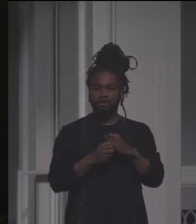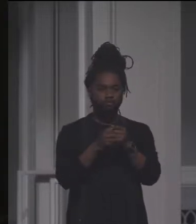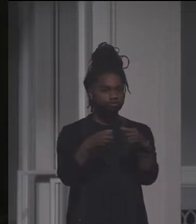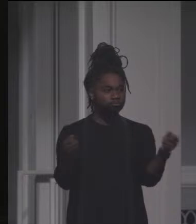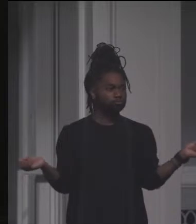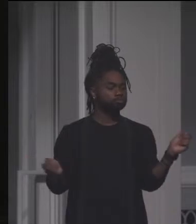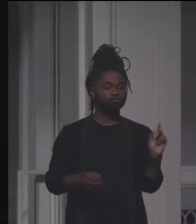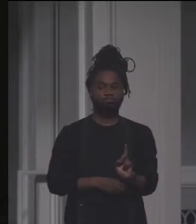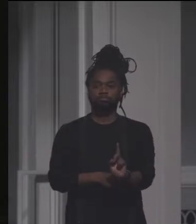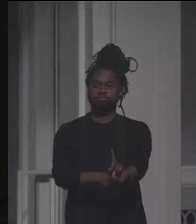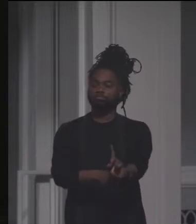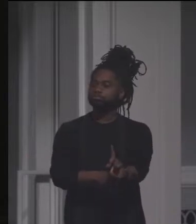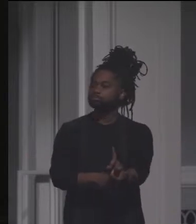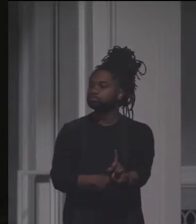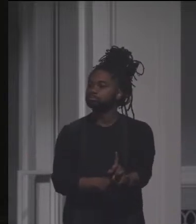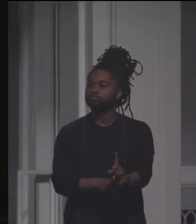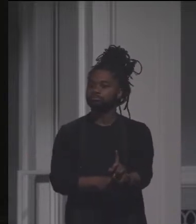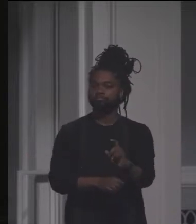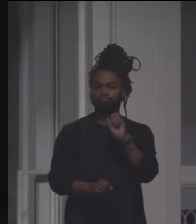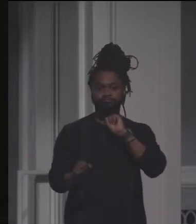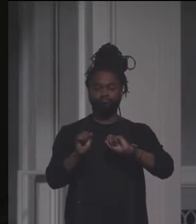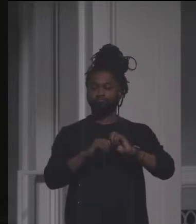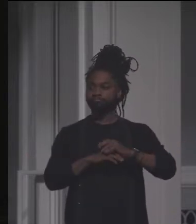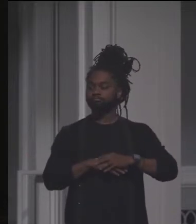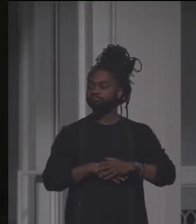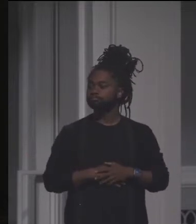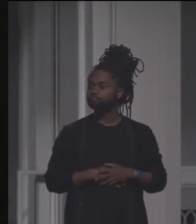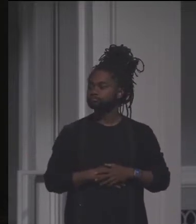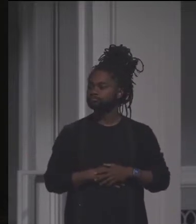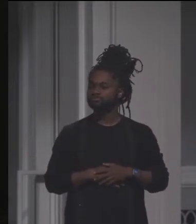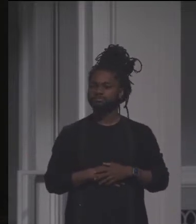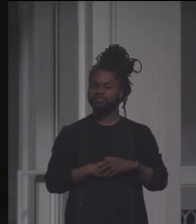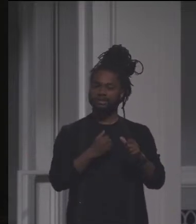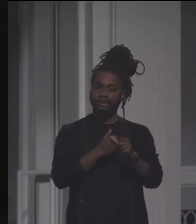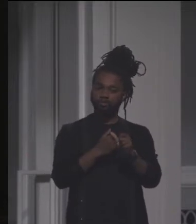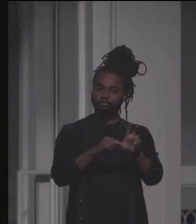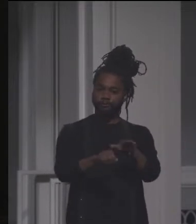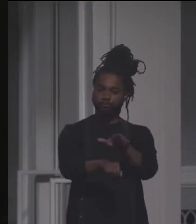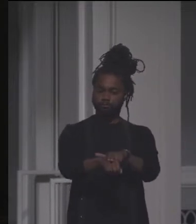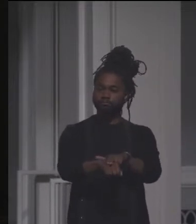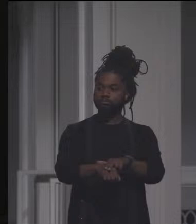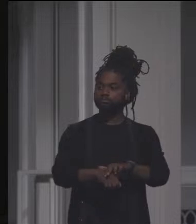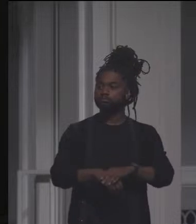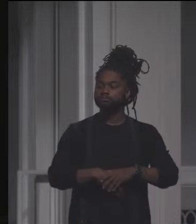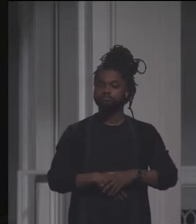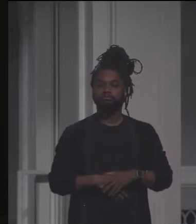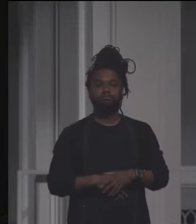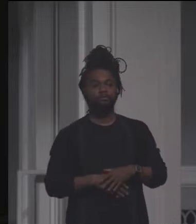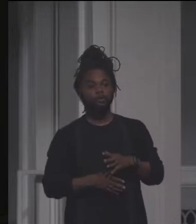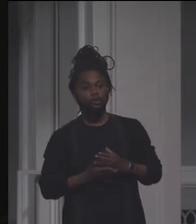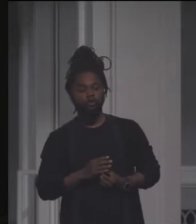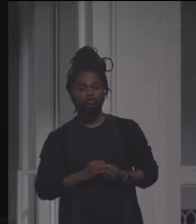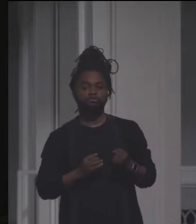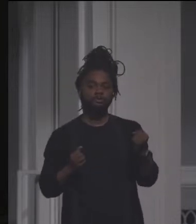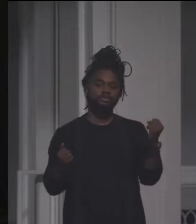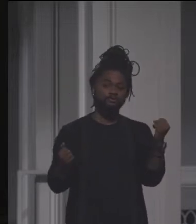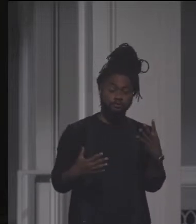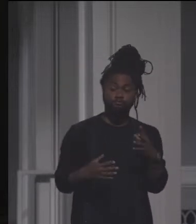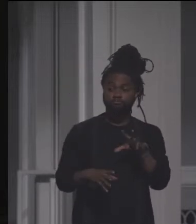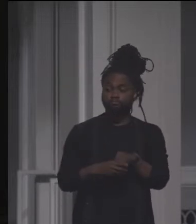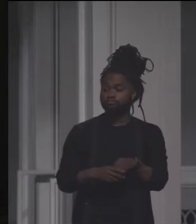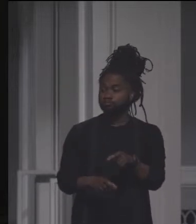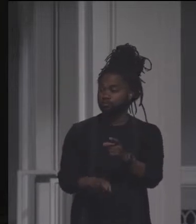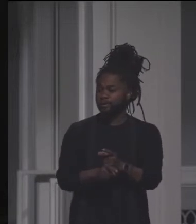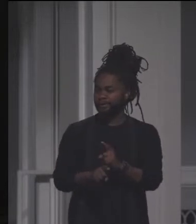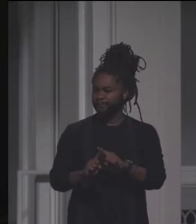and full-throated. There's danger, of course, and loss and fear. But this isn't